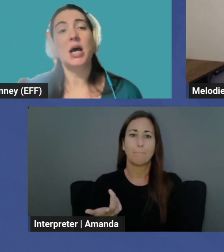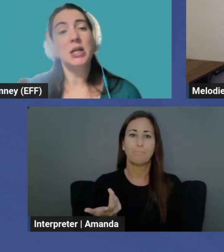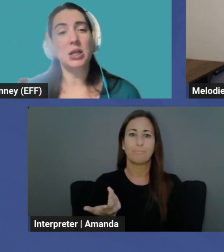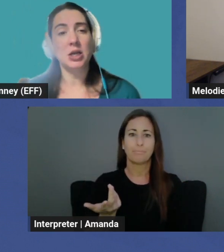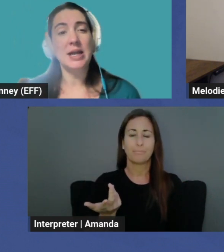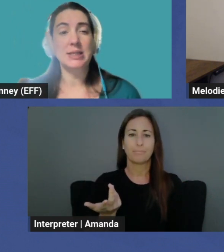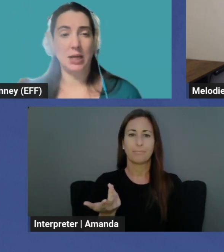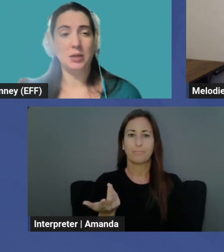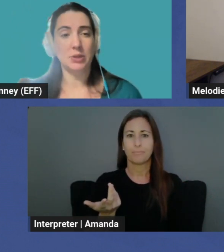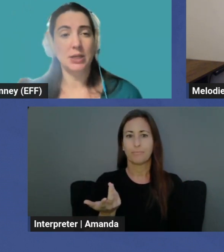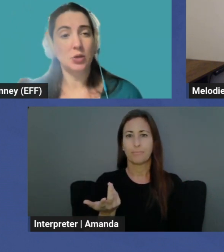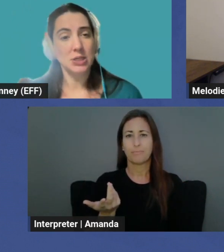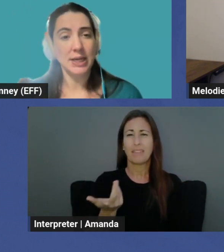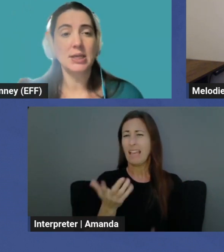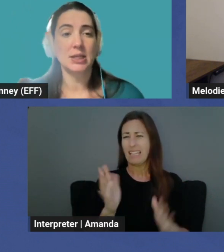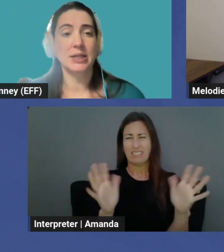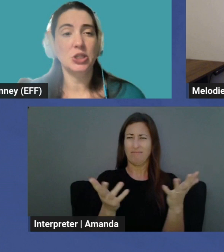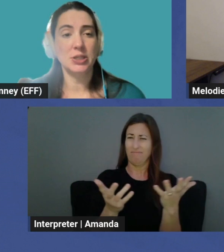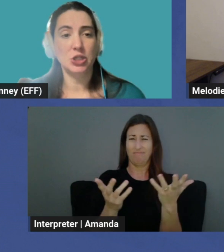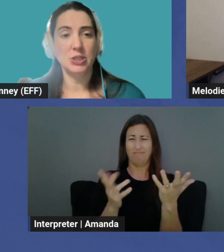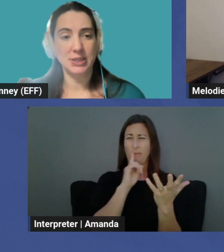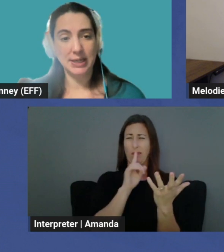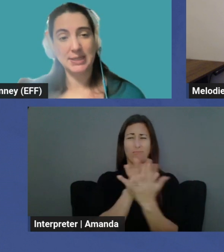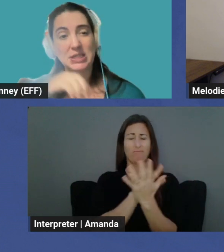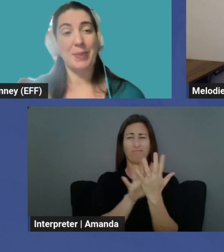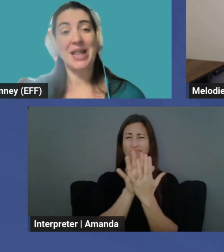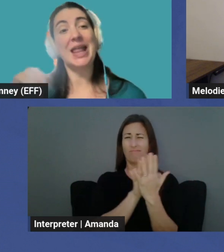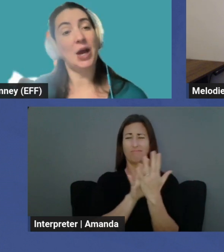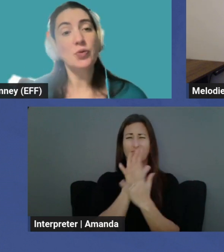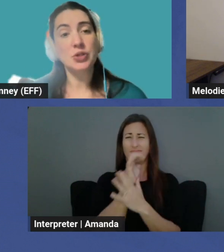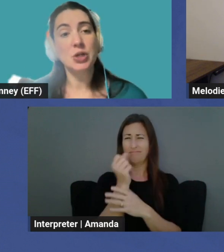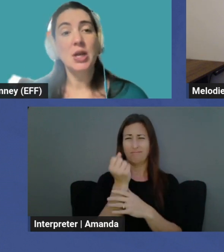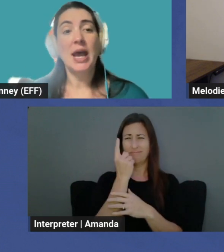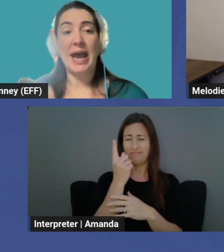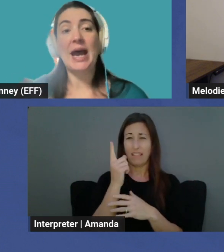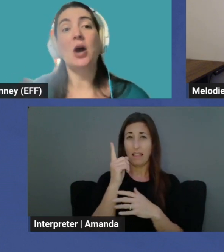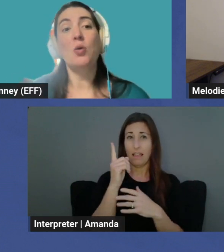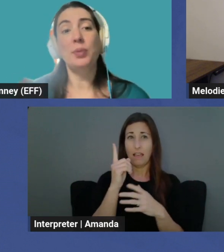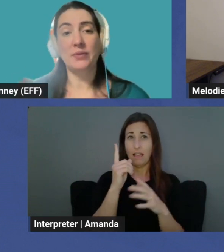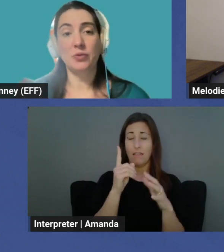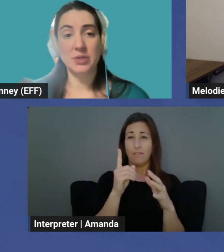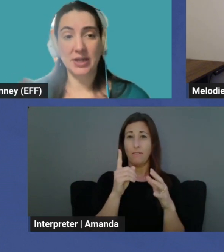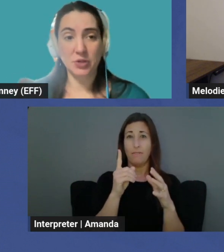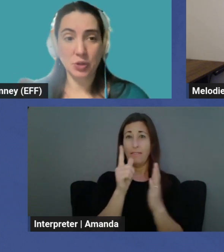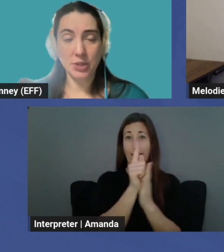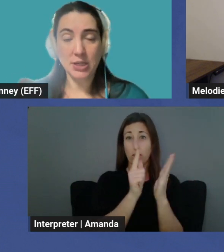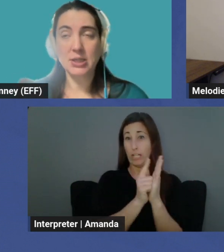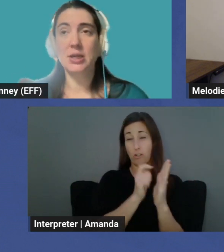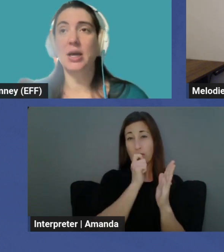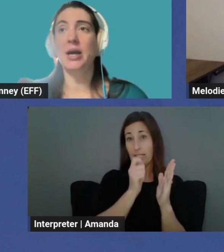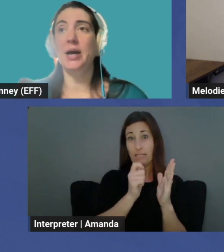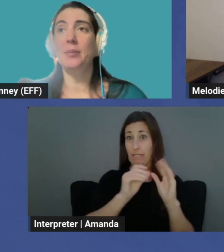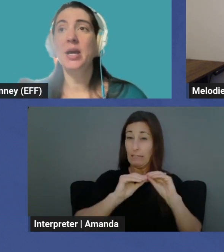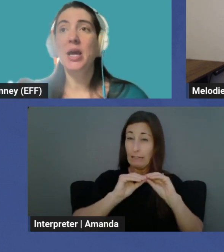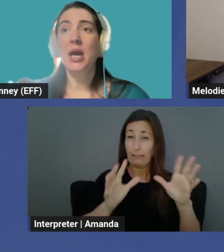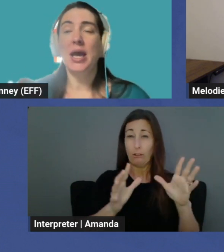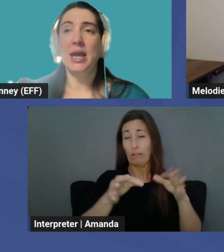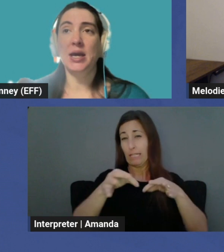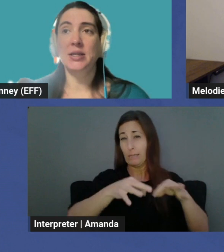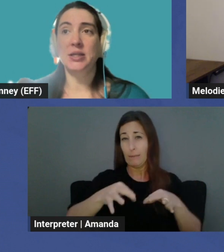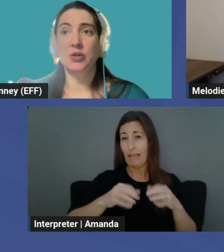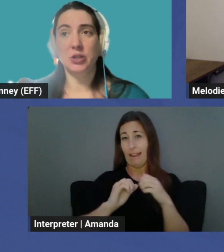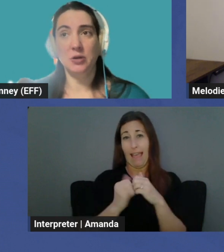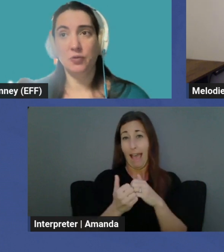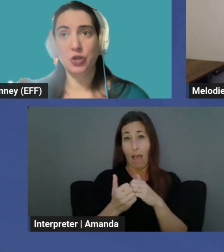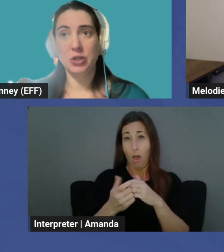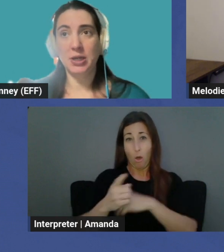it's unclear exactly what that looks like. The legislation does not spell out how platforms have to do this.